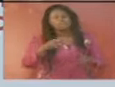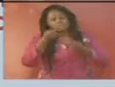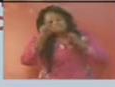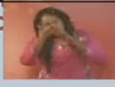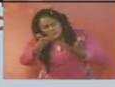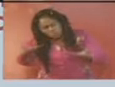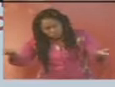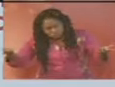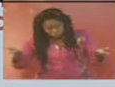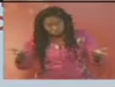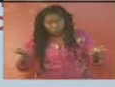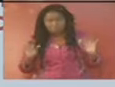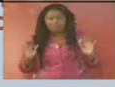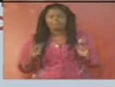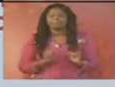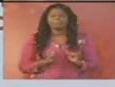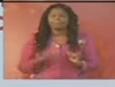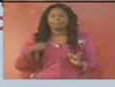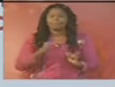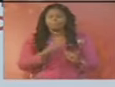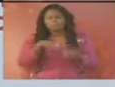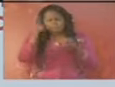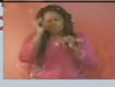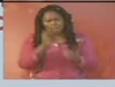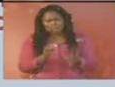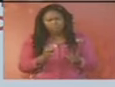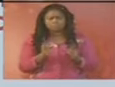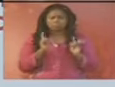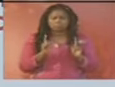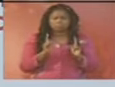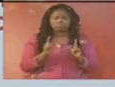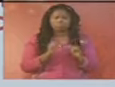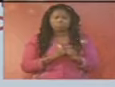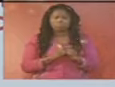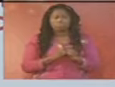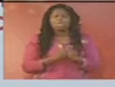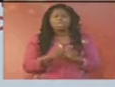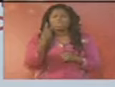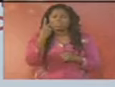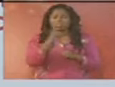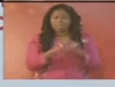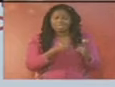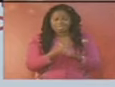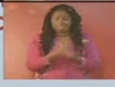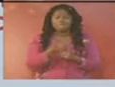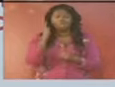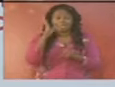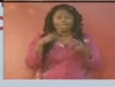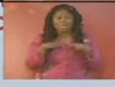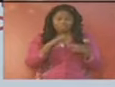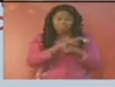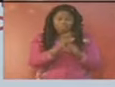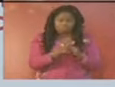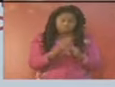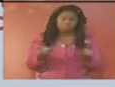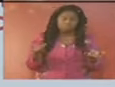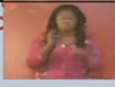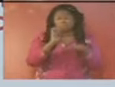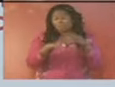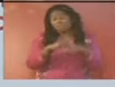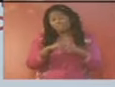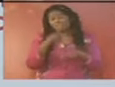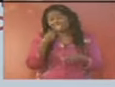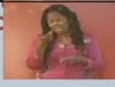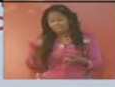about 2 years, if the CMO and I went at that pace, we will collapse. So we took a decision to